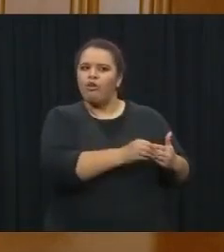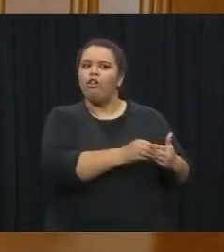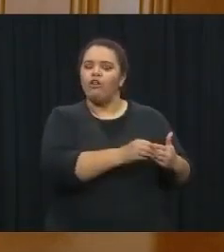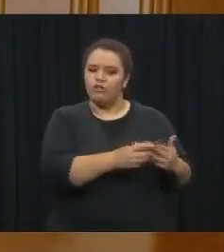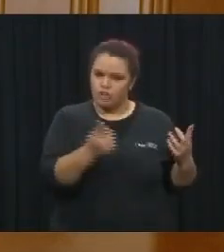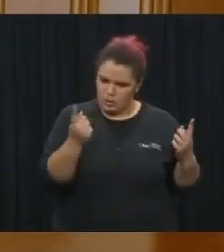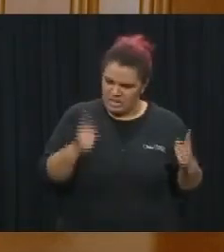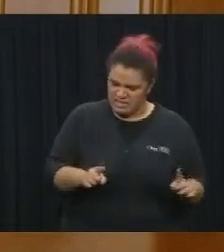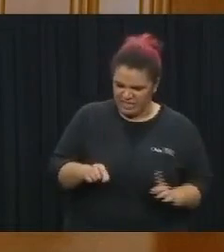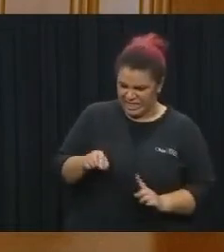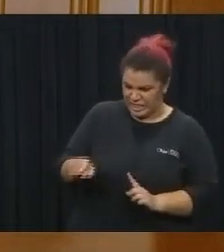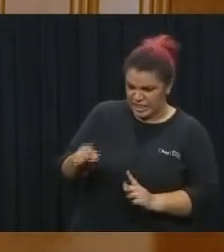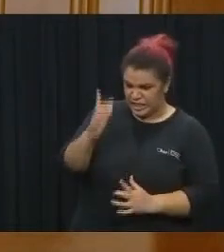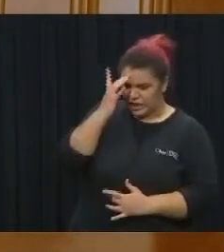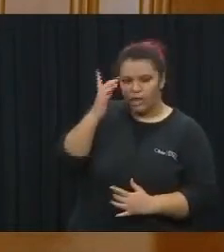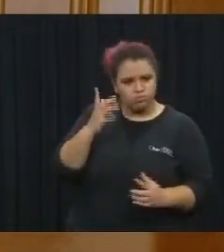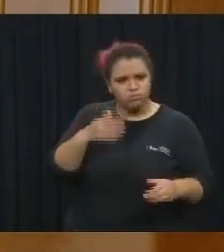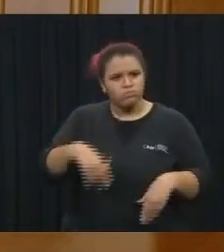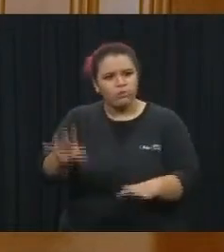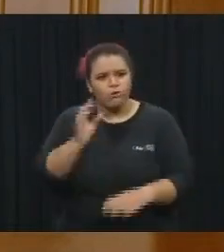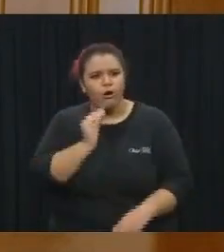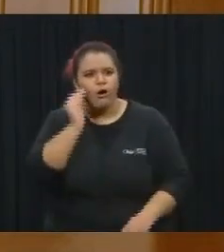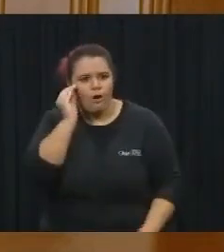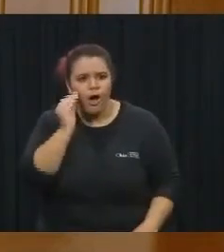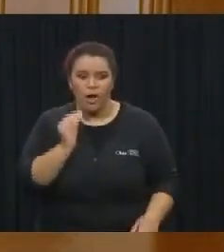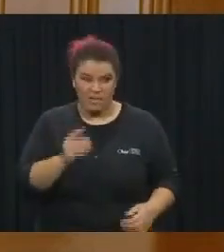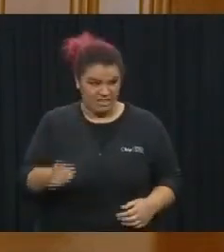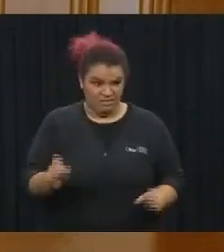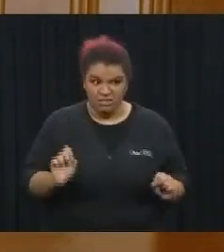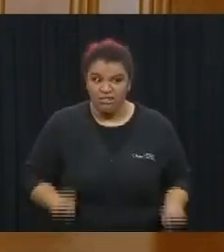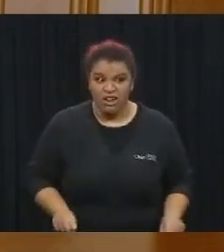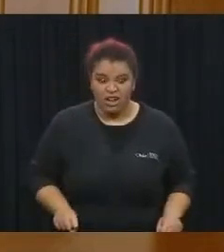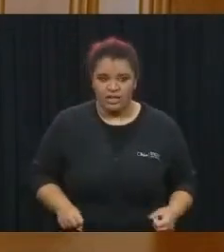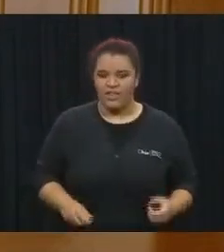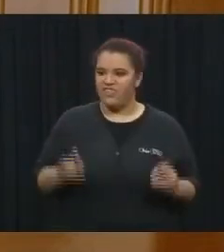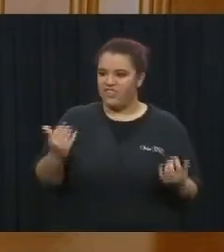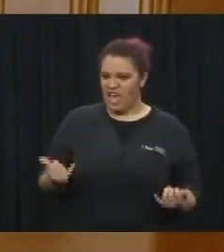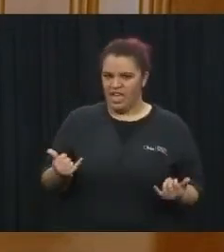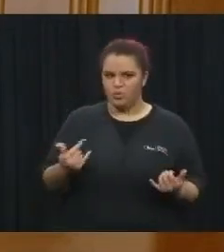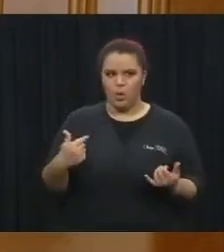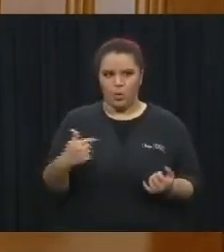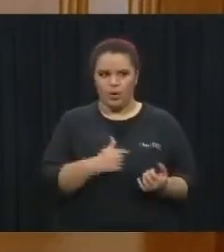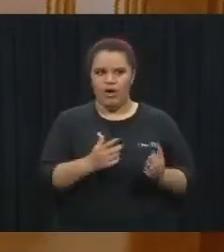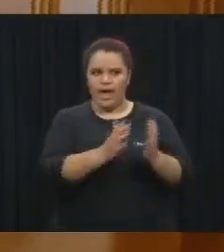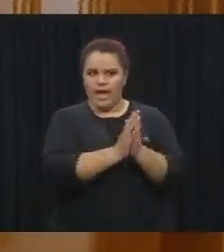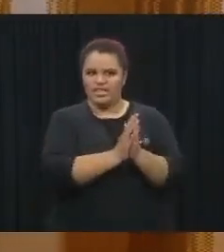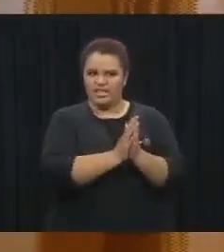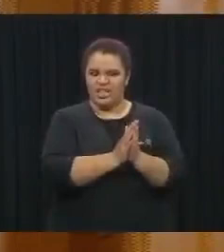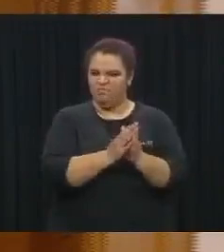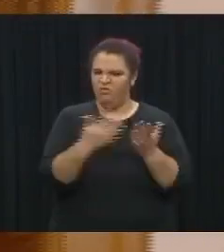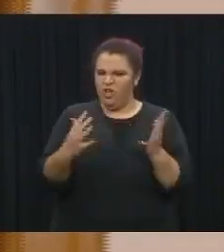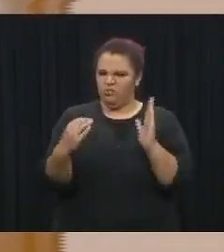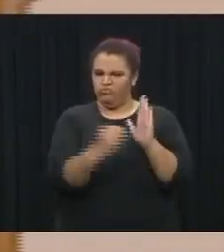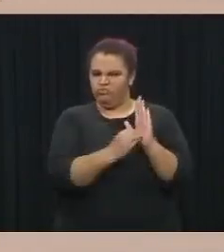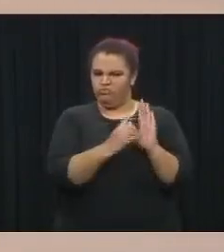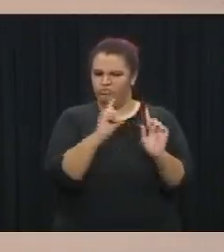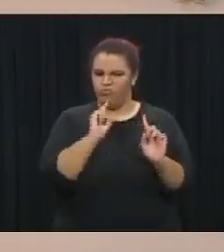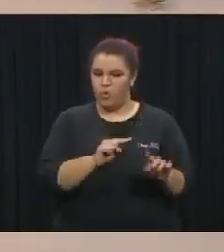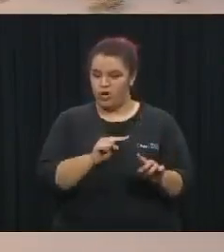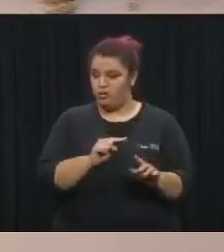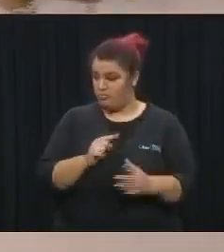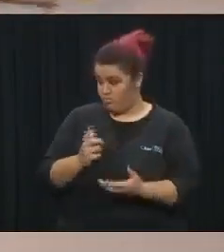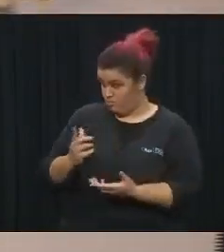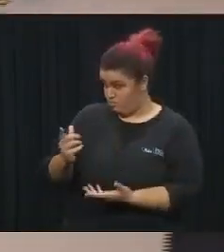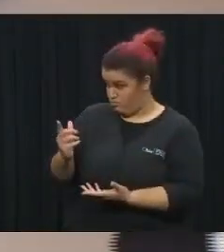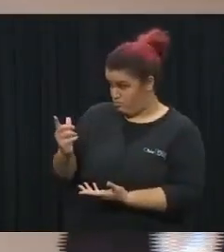that we are asking the companies to do, and that is actually in that order. John, you want to add anything to that? Thanks,